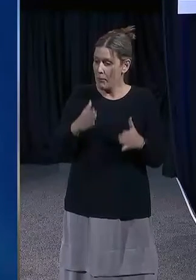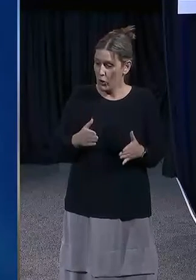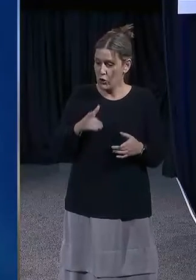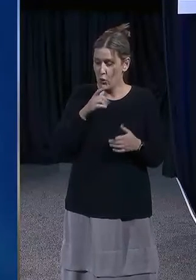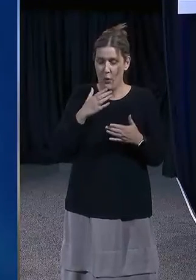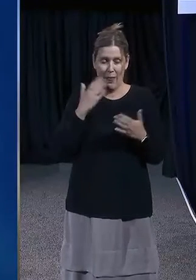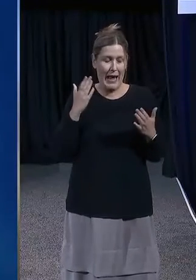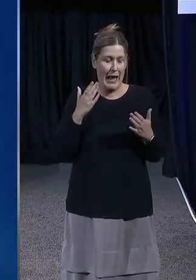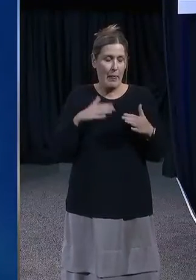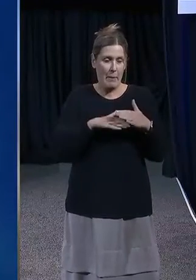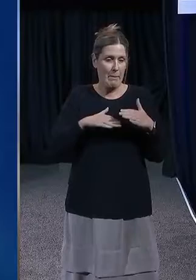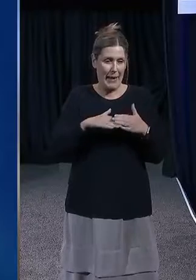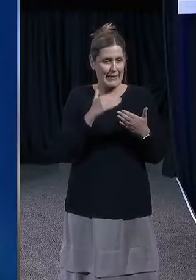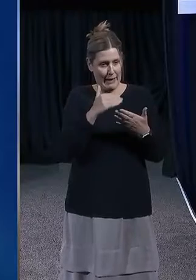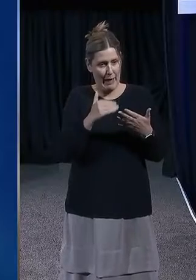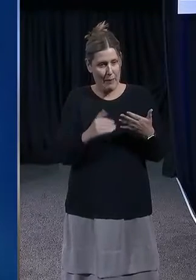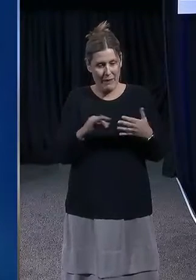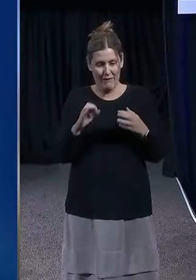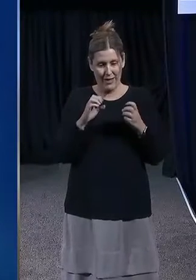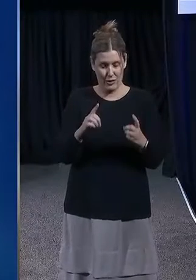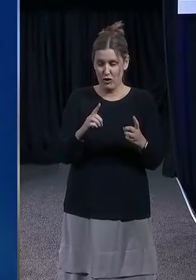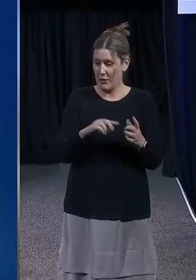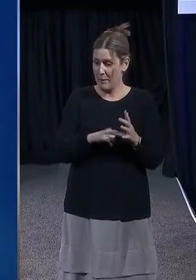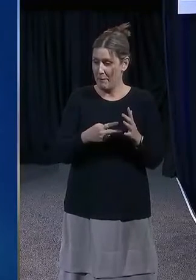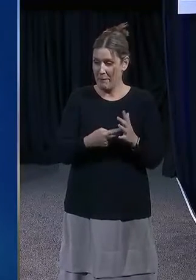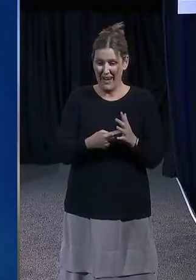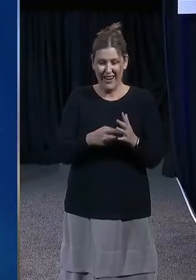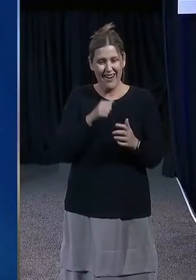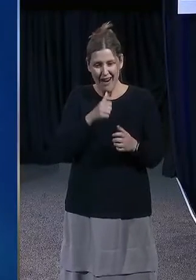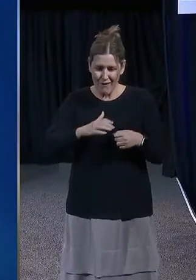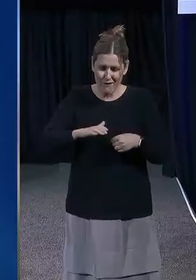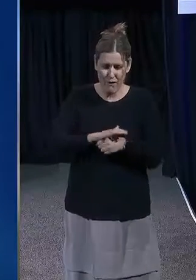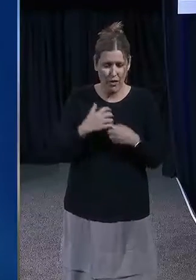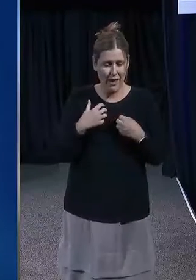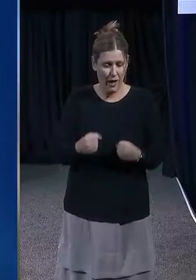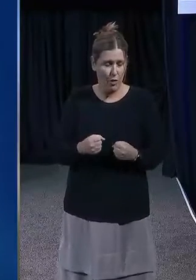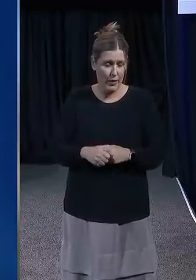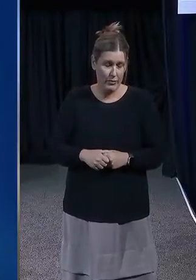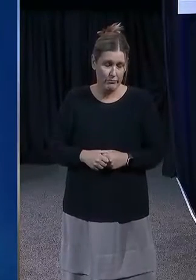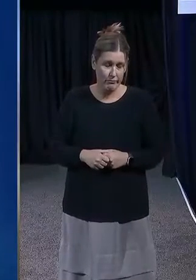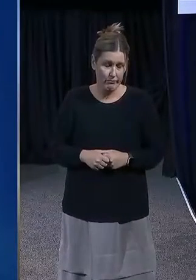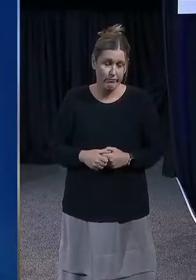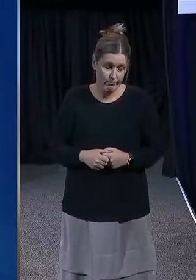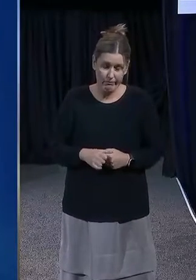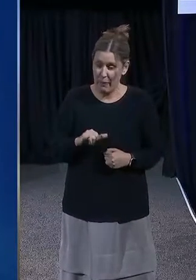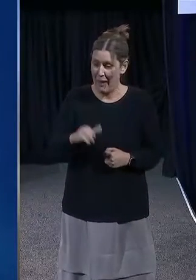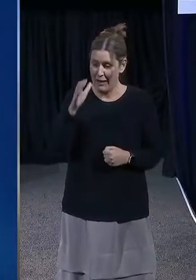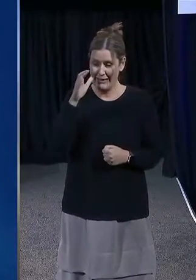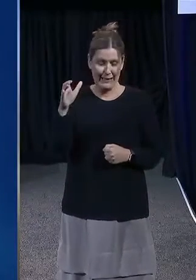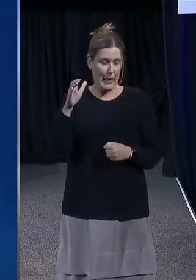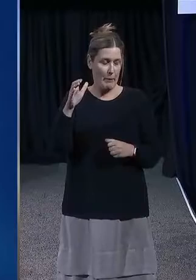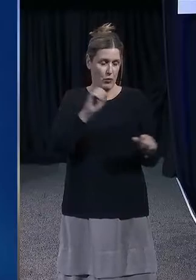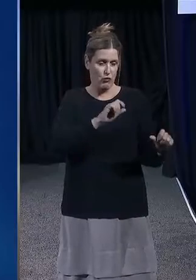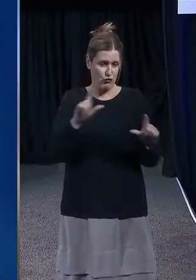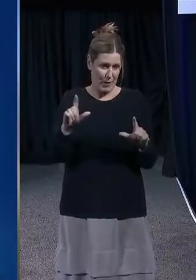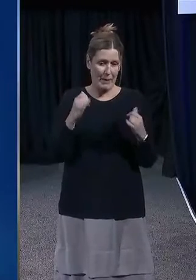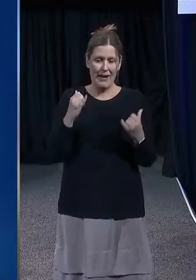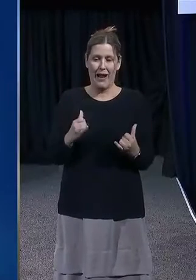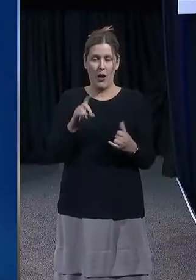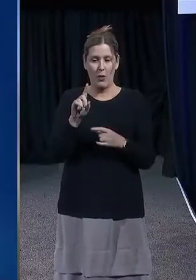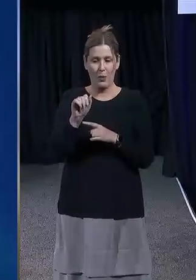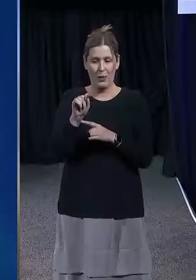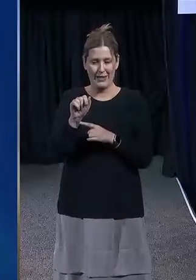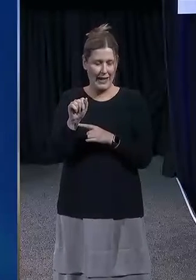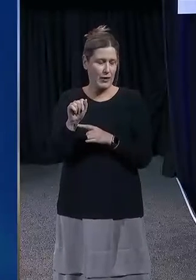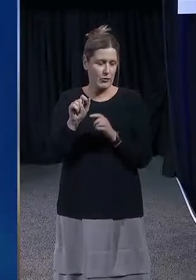lacks the basic elements of education is basically not healthy. Okay, there's the conceptual framework. Now for the data.